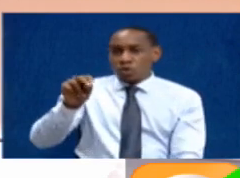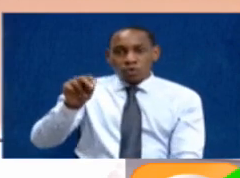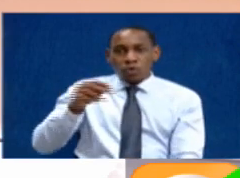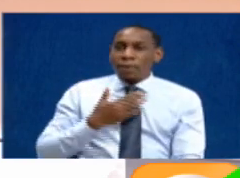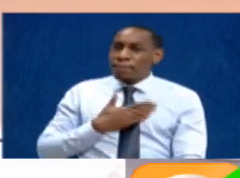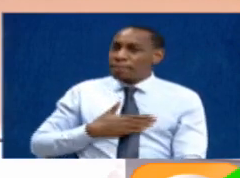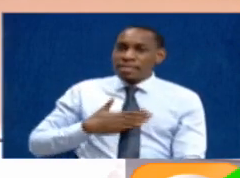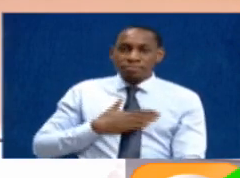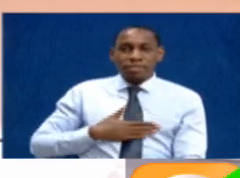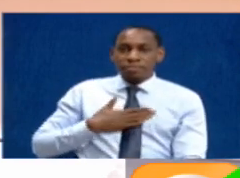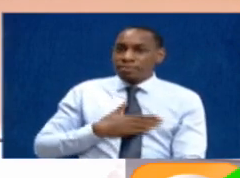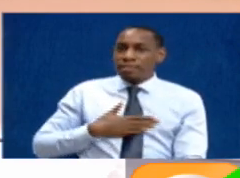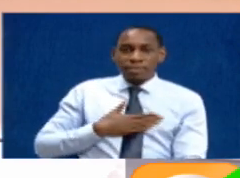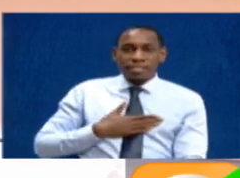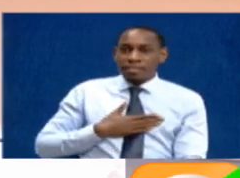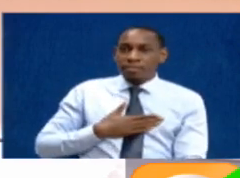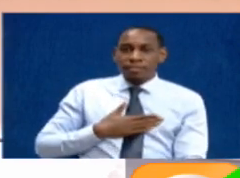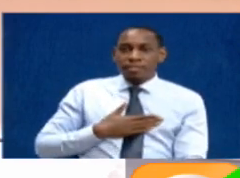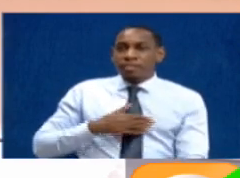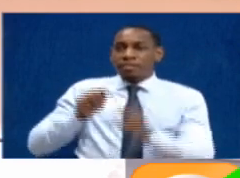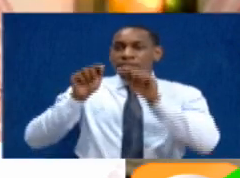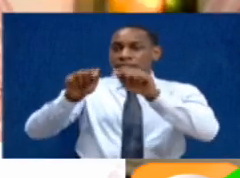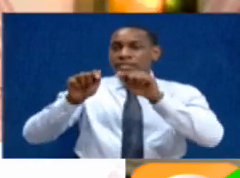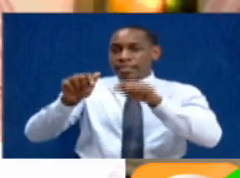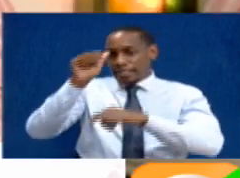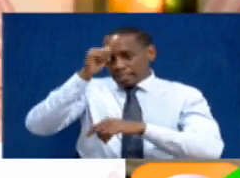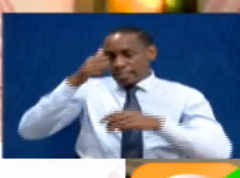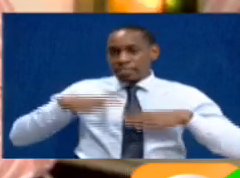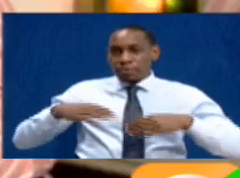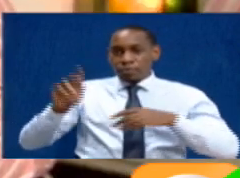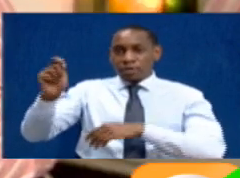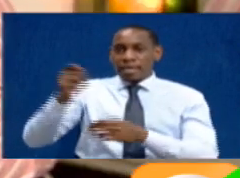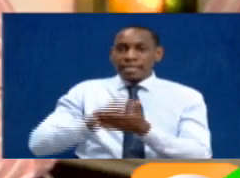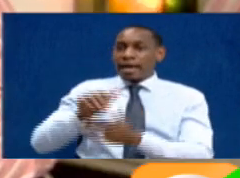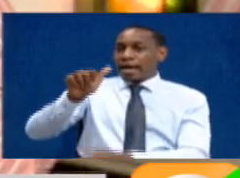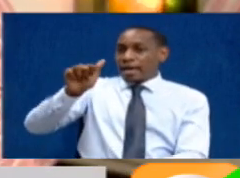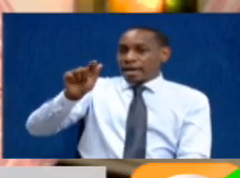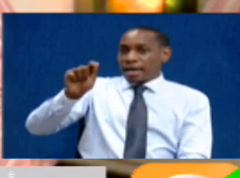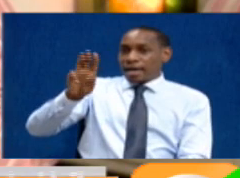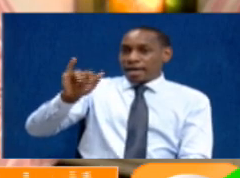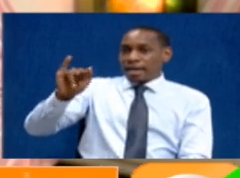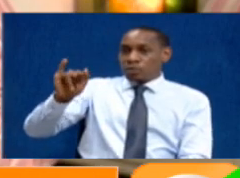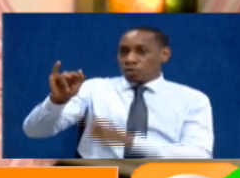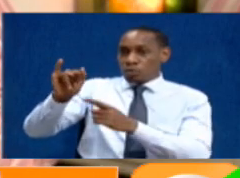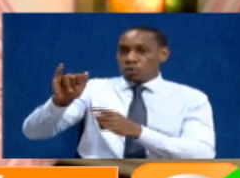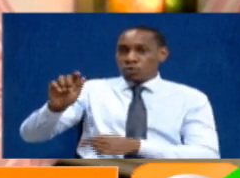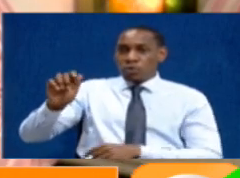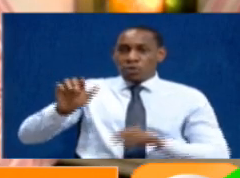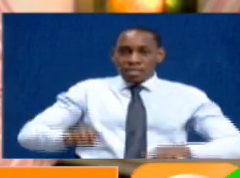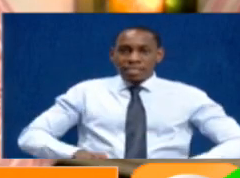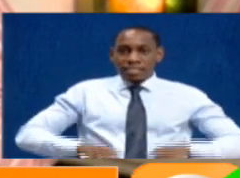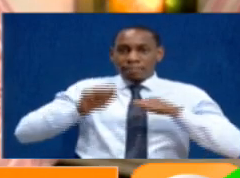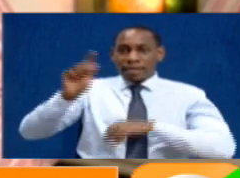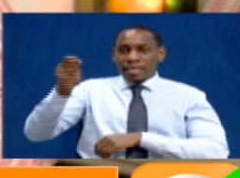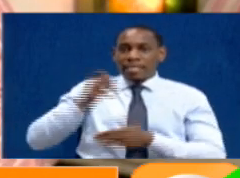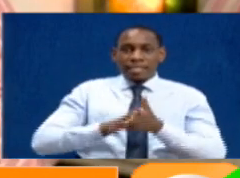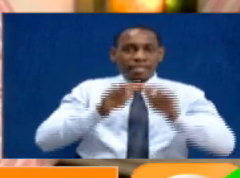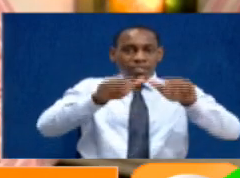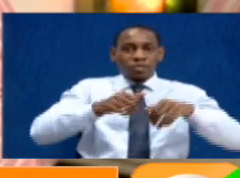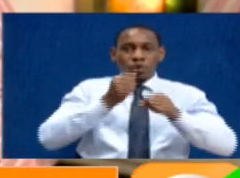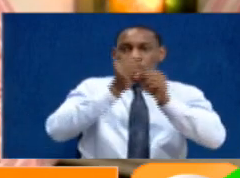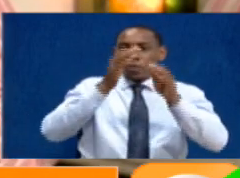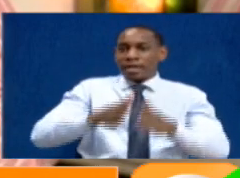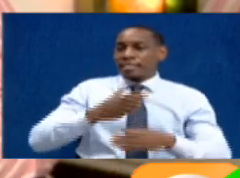No. Please don't insult the intelligence of Kenyans. Atwoli is I think he's the chairman of Kenya Horticultural something